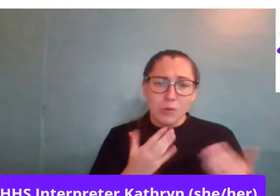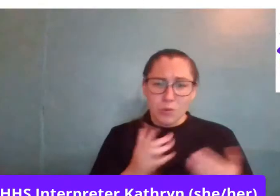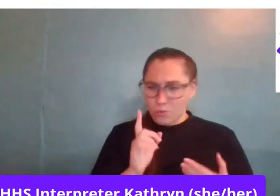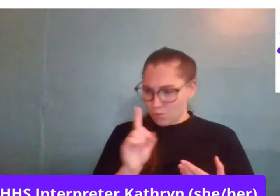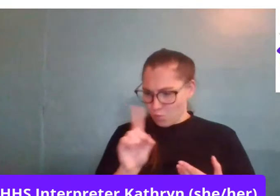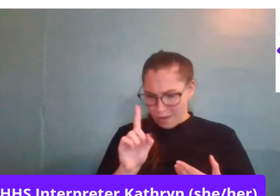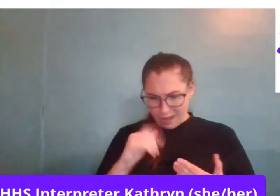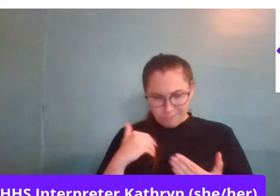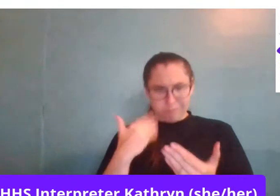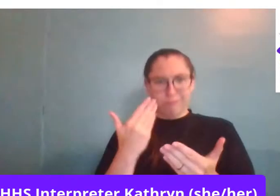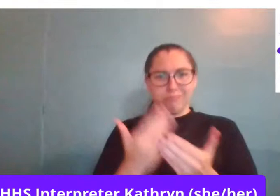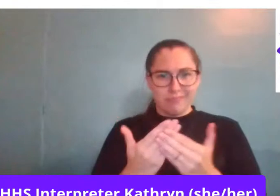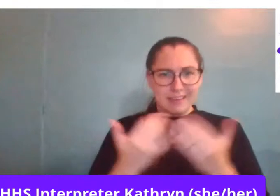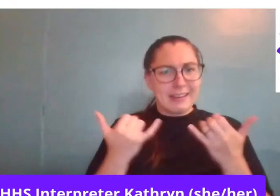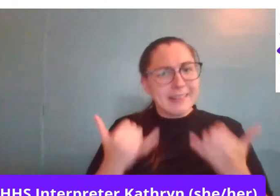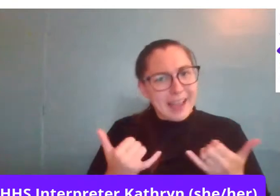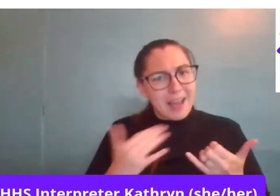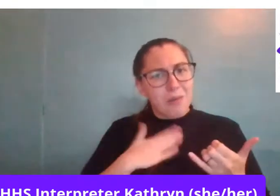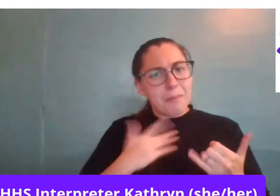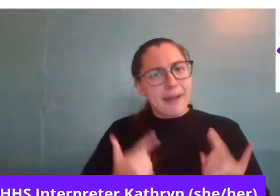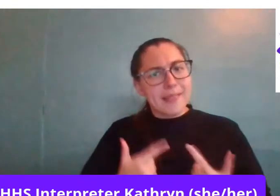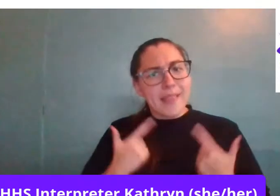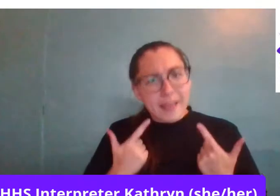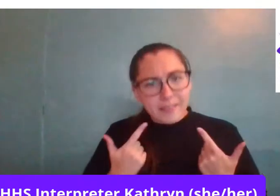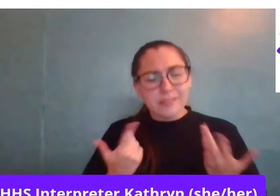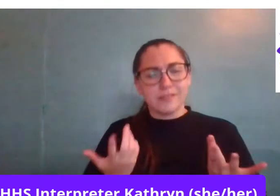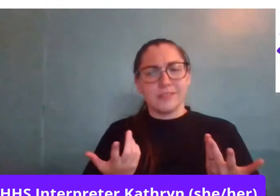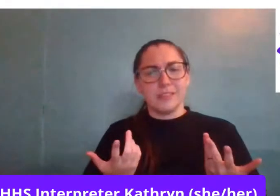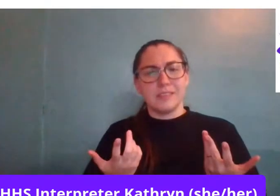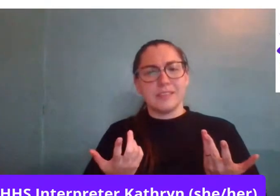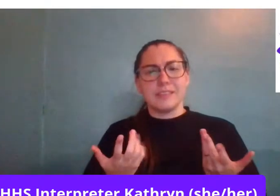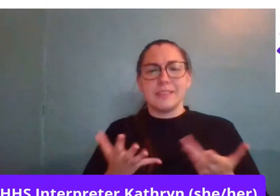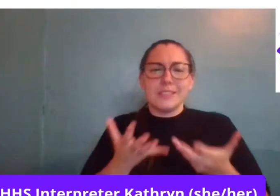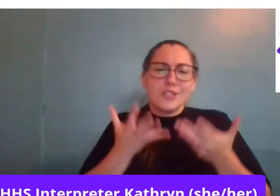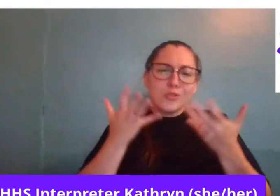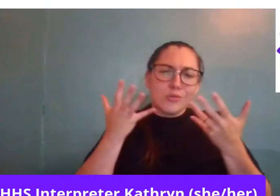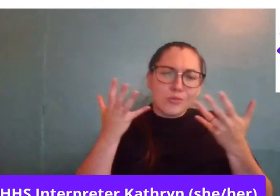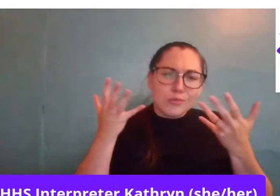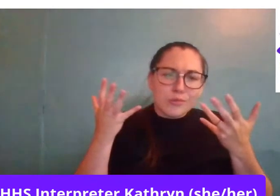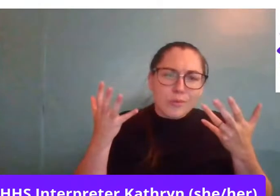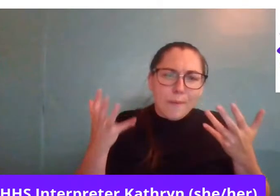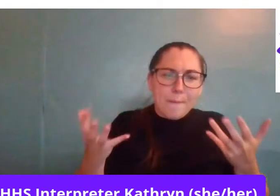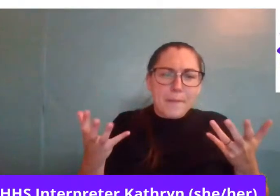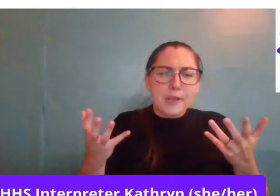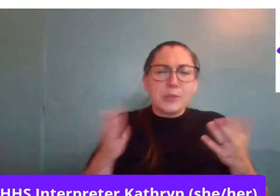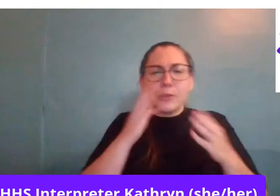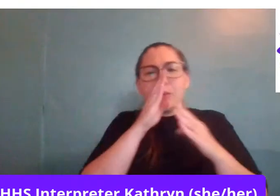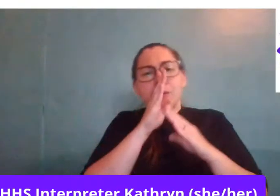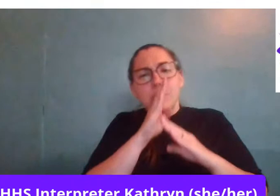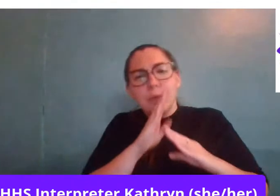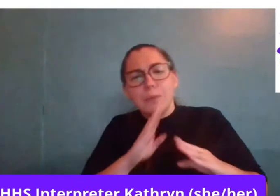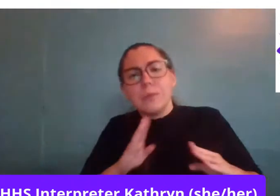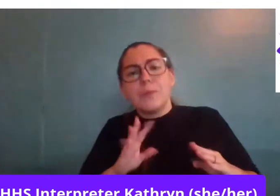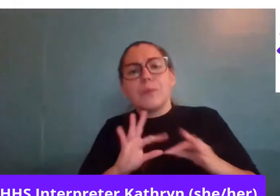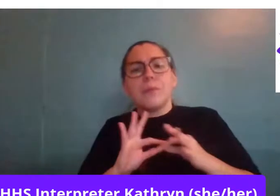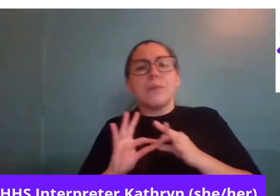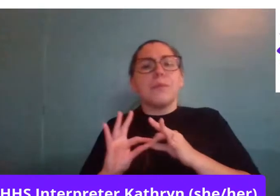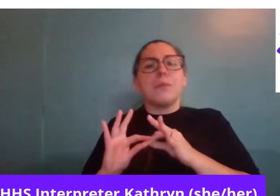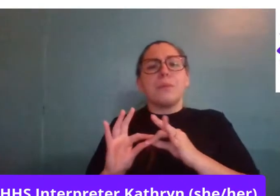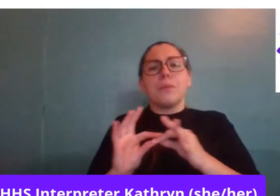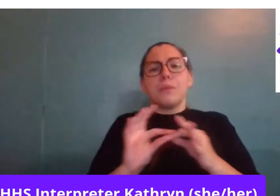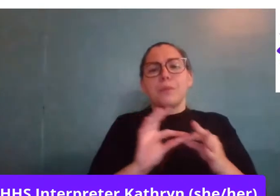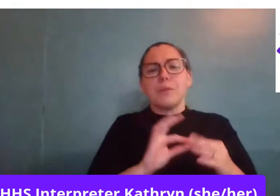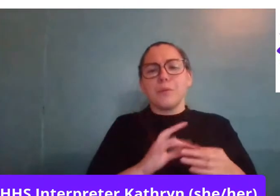in my life. Just so much, I'll say serene, and so much,